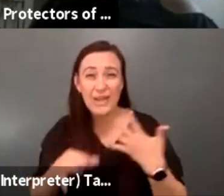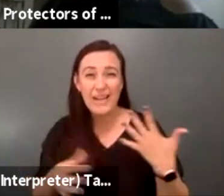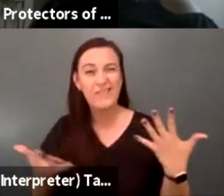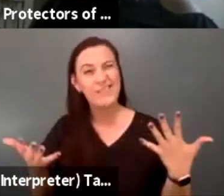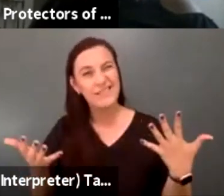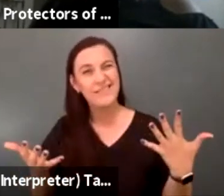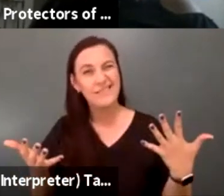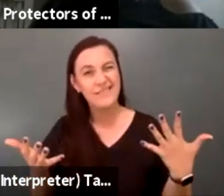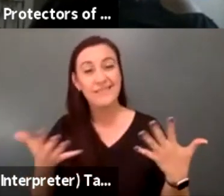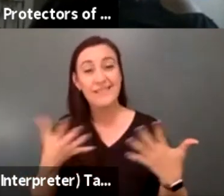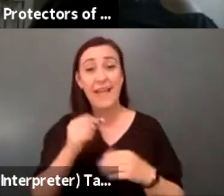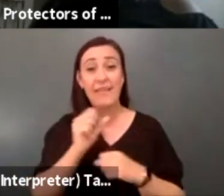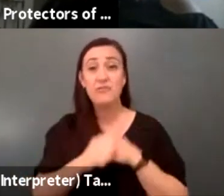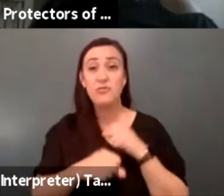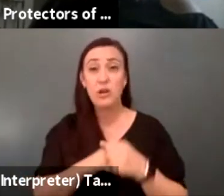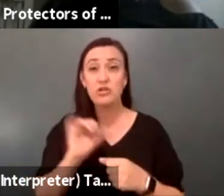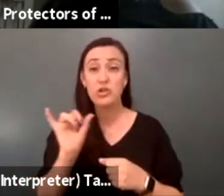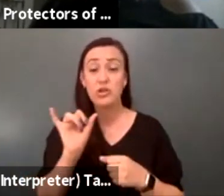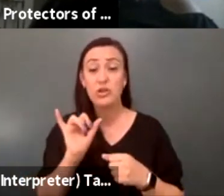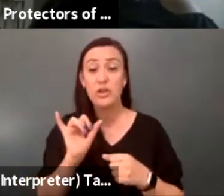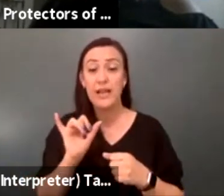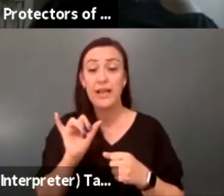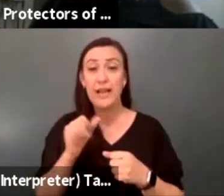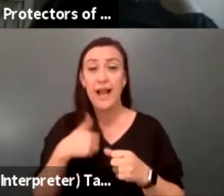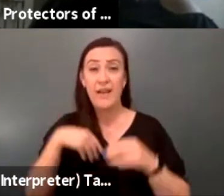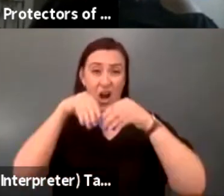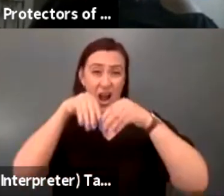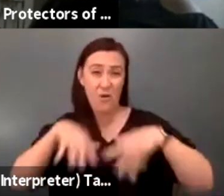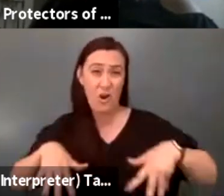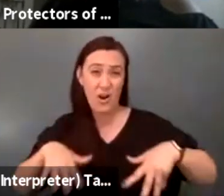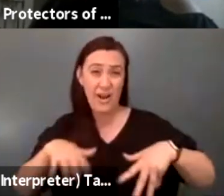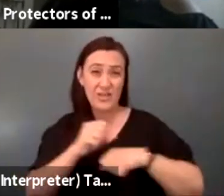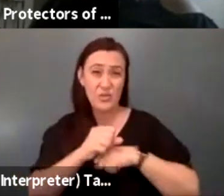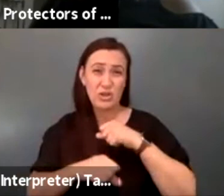also the structure, like having a hierarchical structure, which